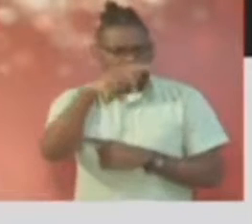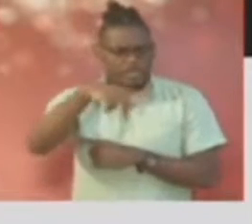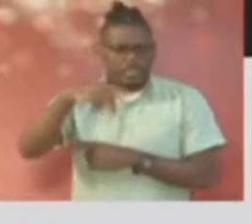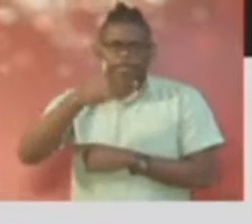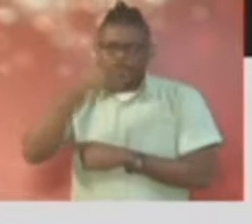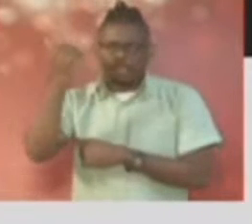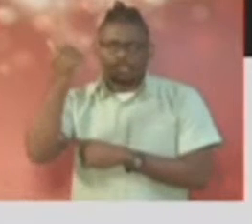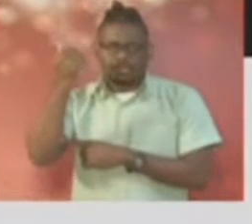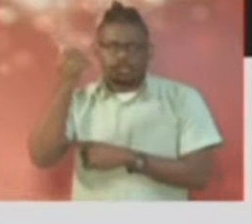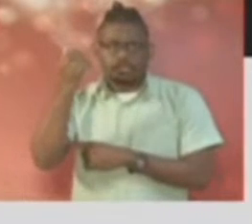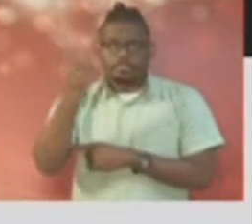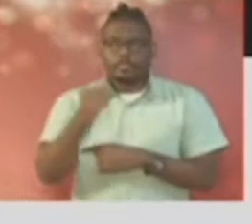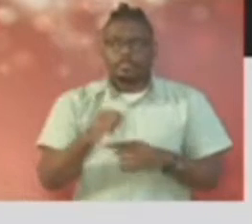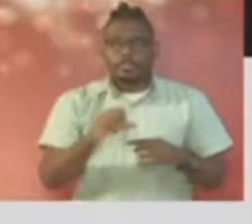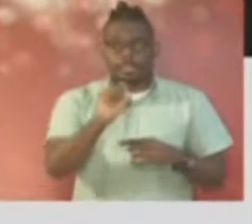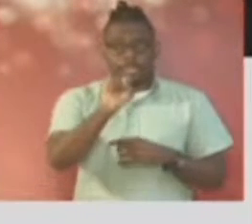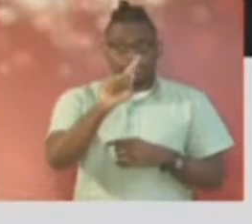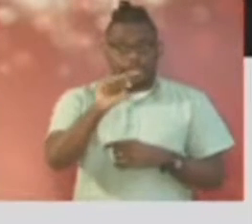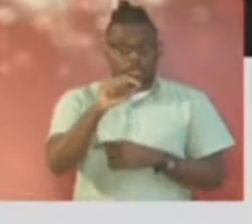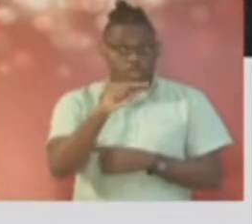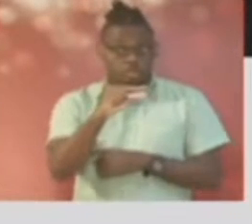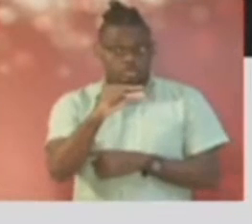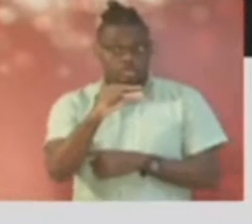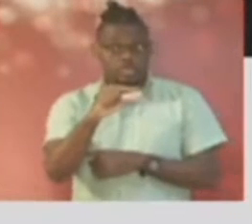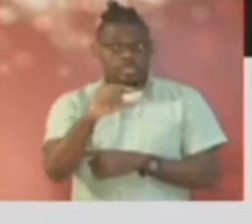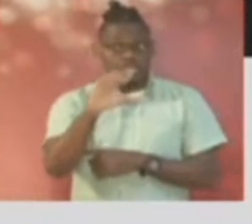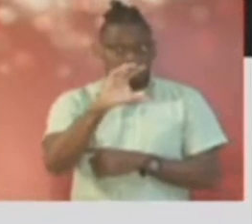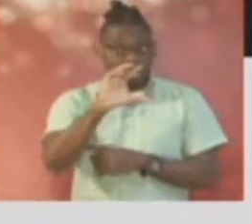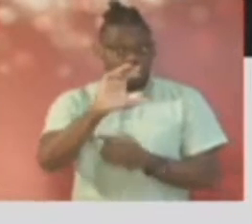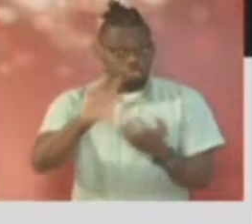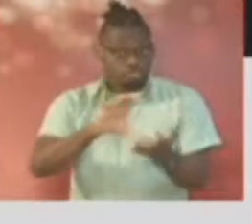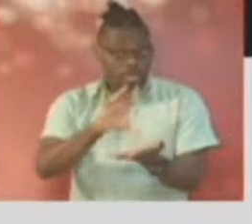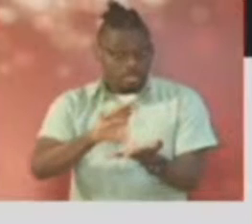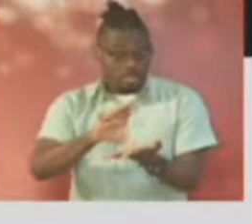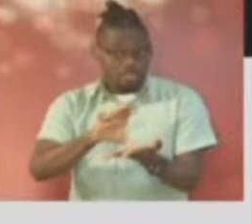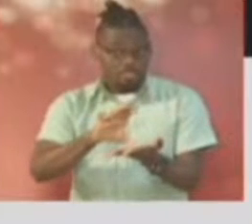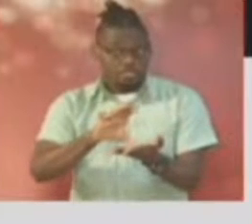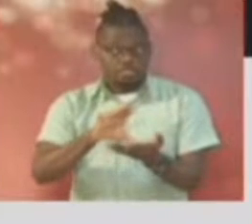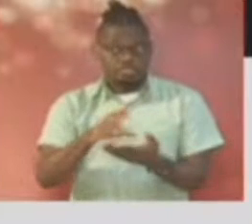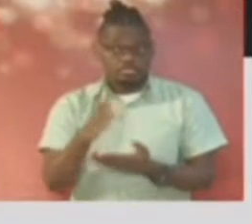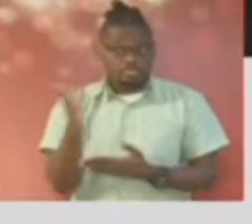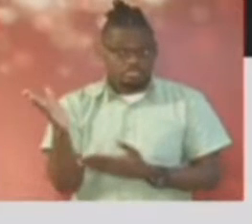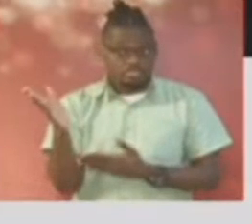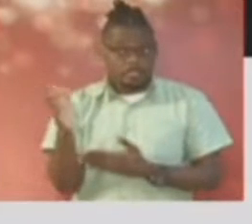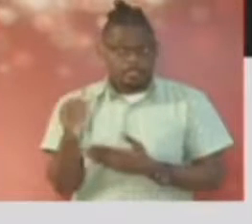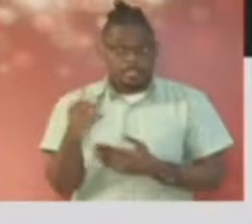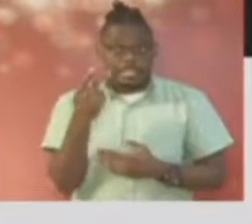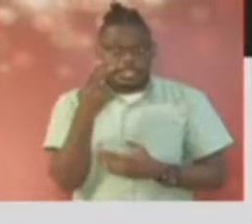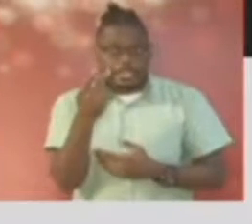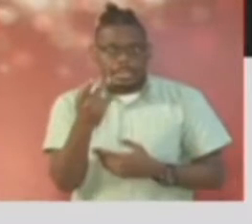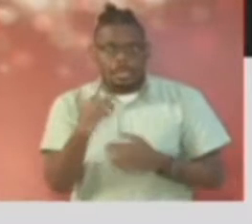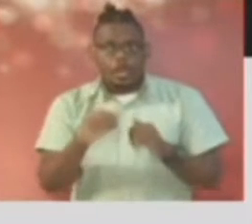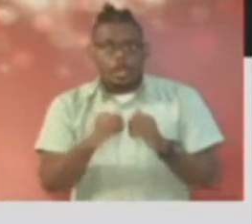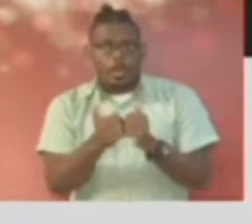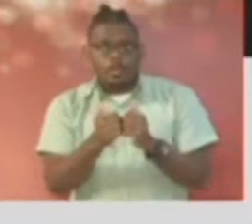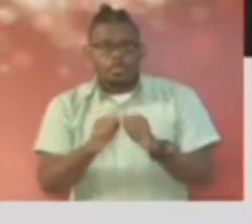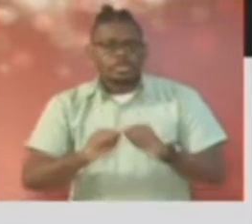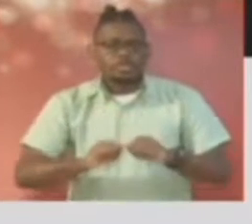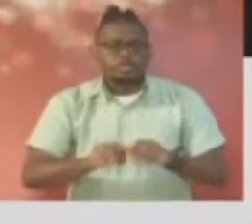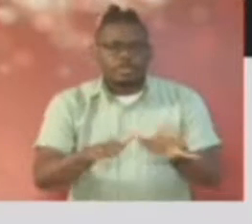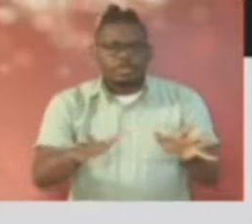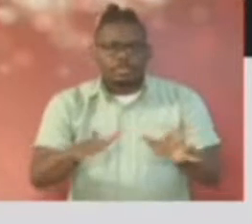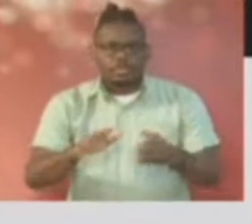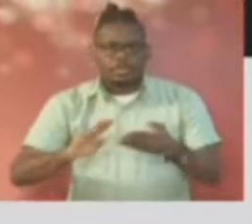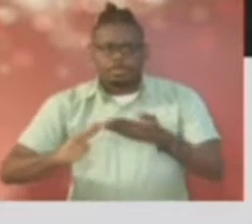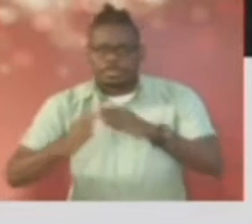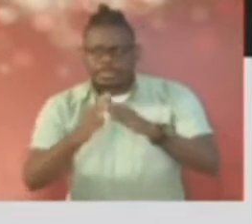George Central, one of the counties which is being looked at. Here we see what the spread of the cases look like at a community level within the